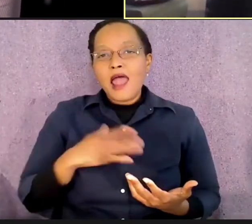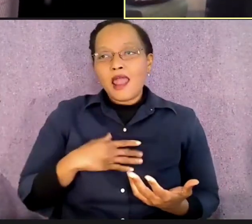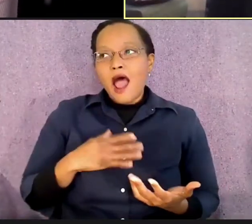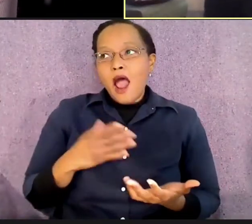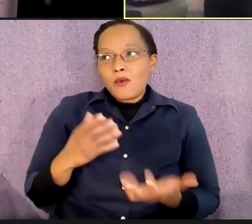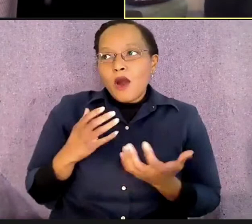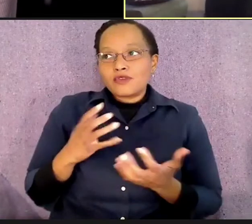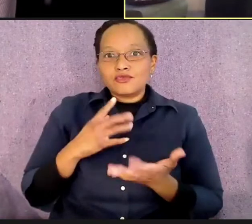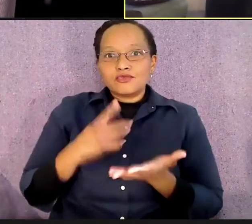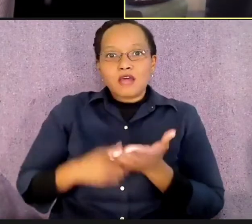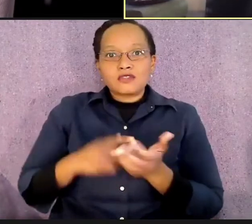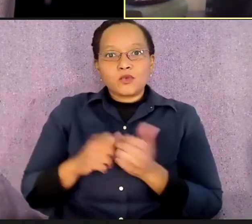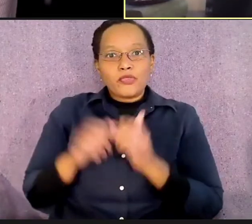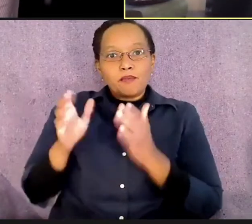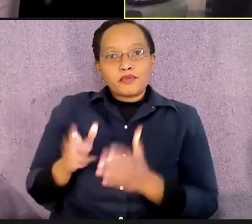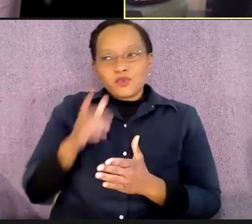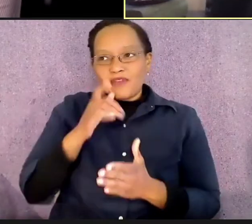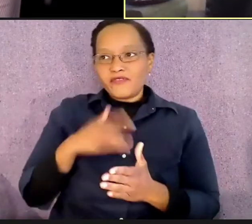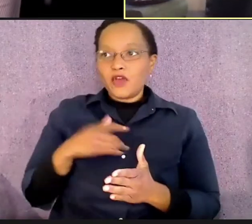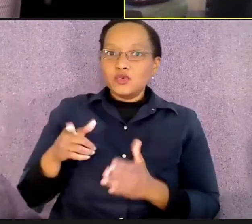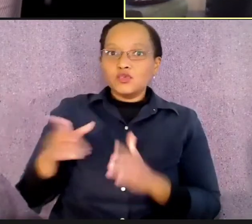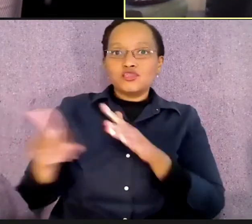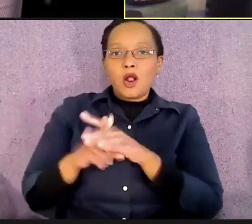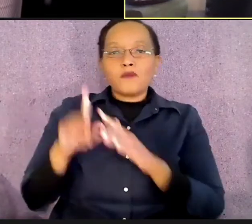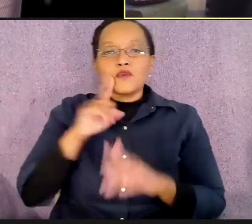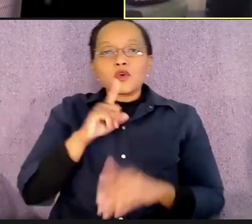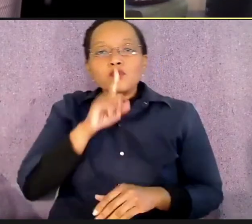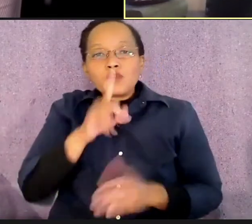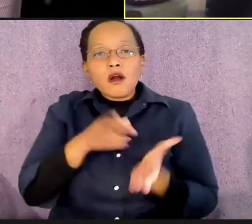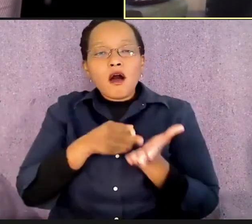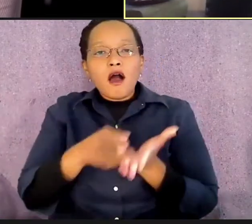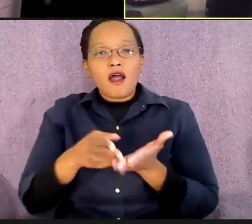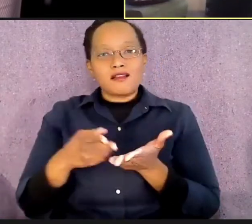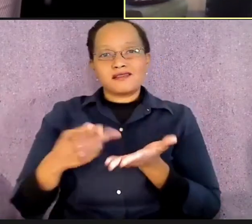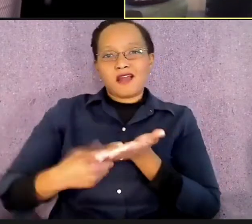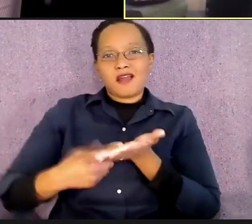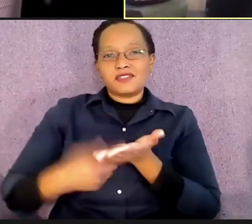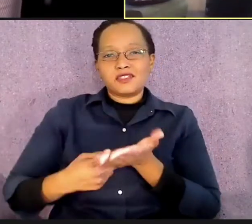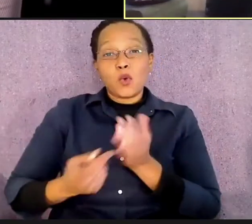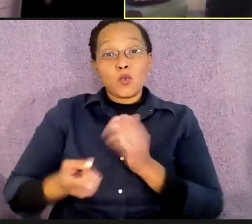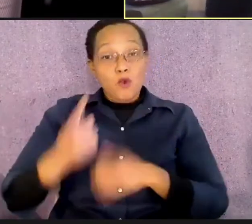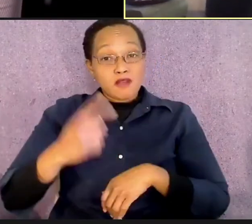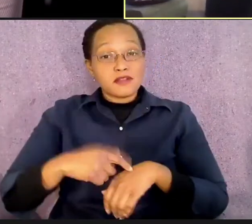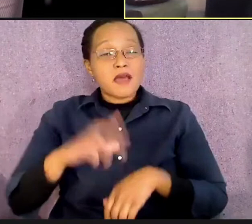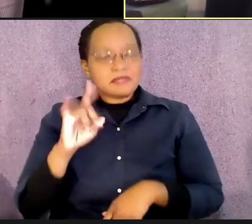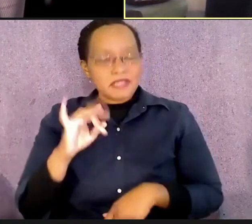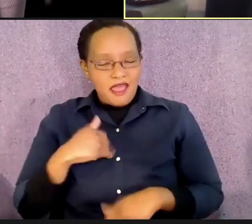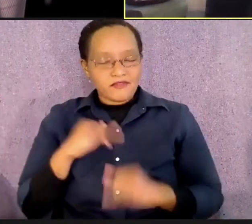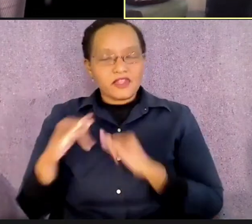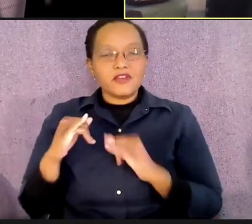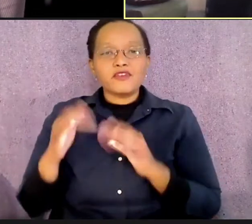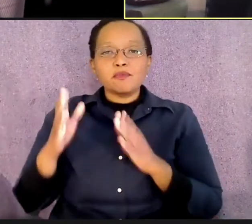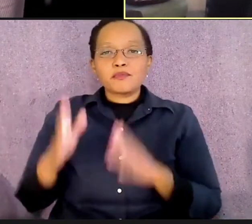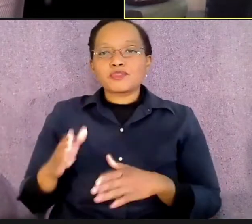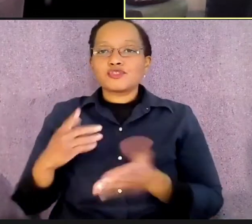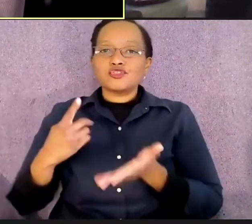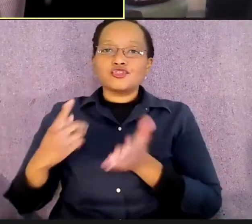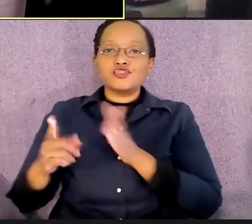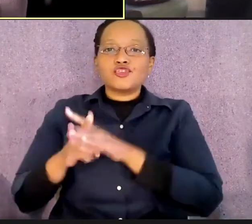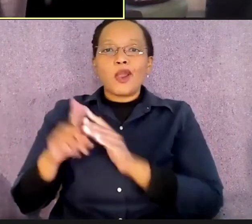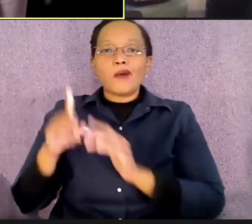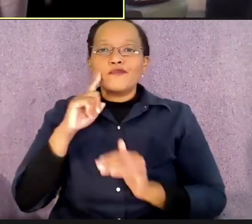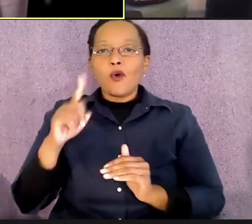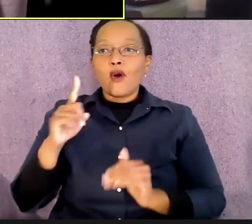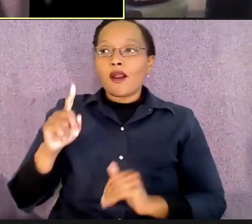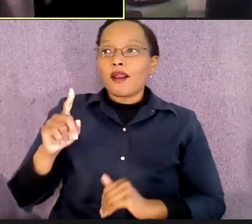that will never air, is when I was like, oh, this person came here for clicks, they didn't come here for conversation. Or like